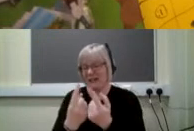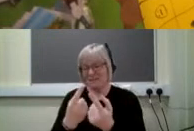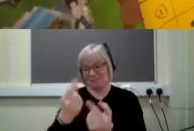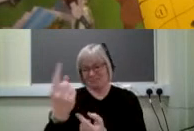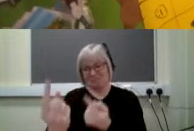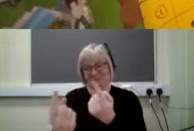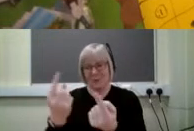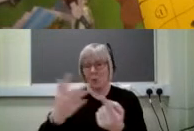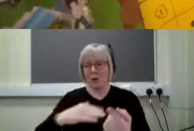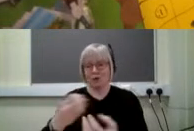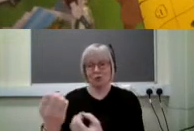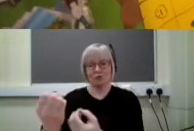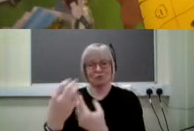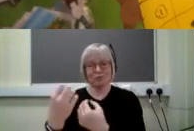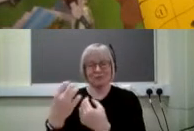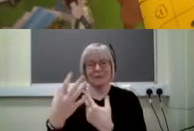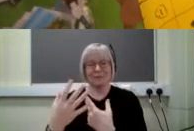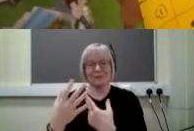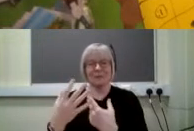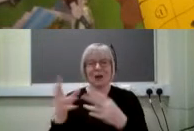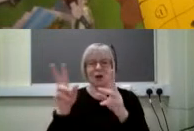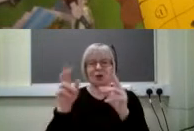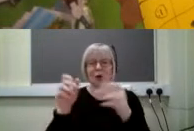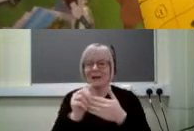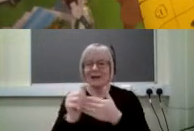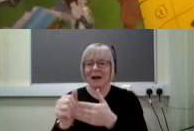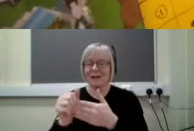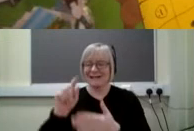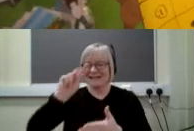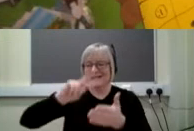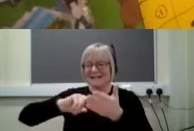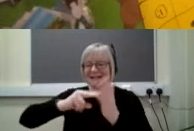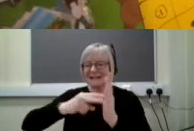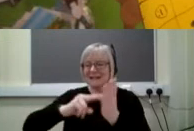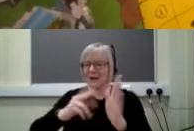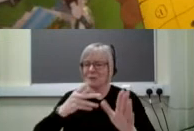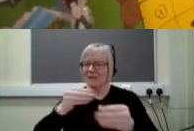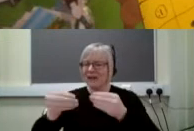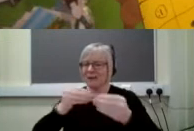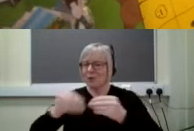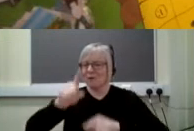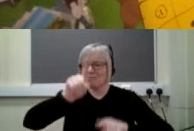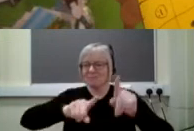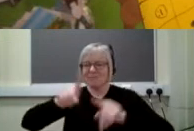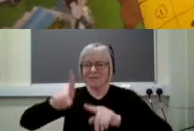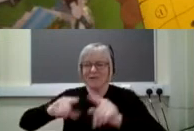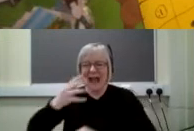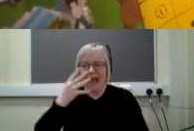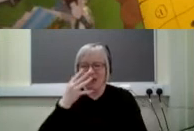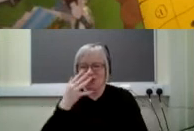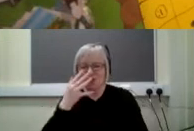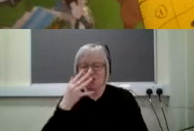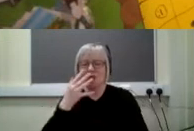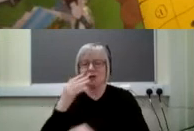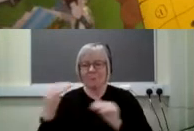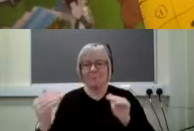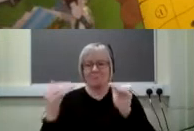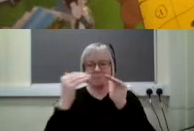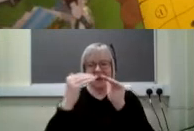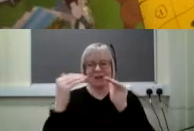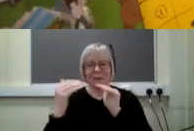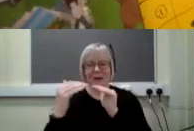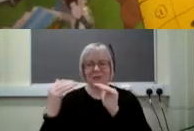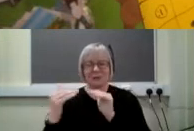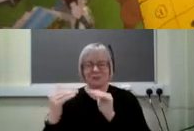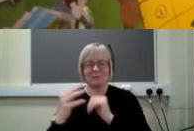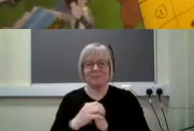The topic guides were designed to be flexible to different ages and impairment types. The researchers received training